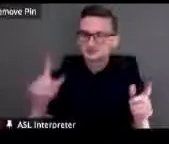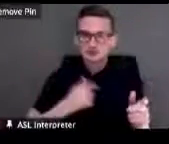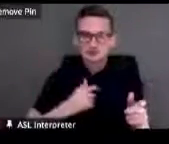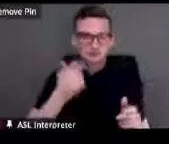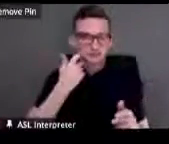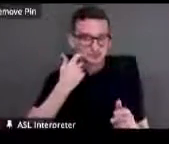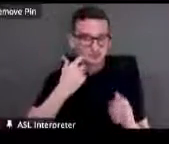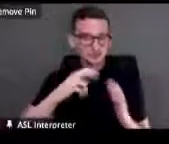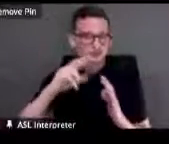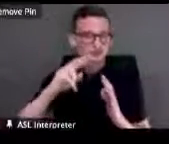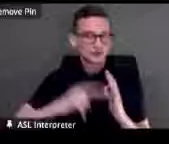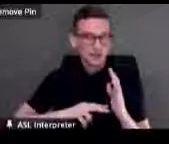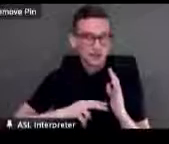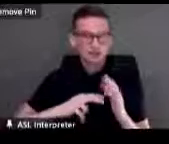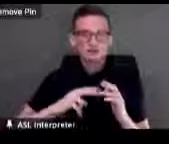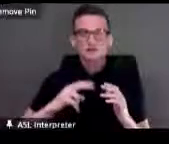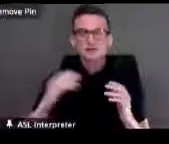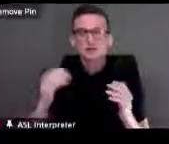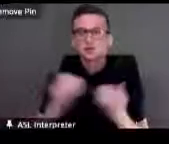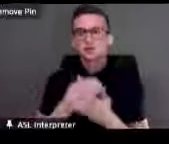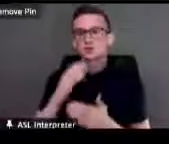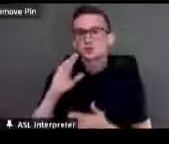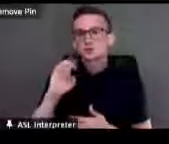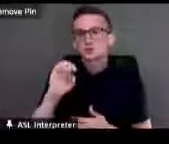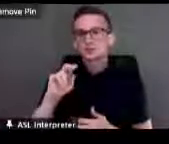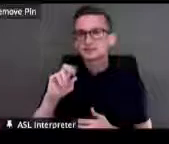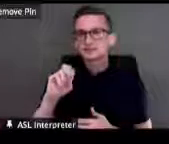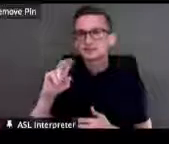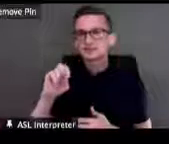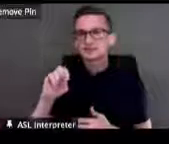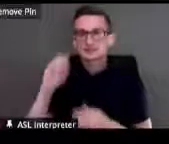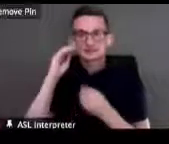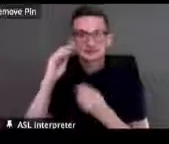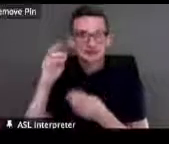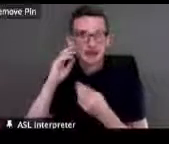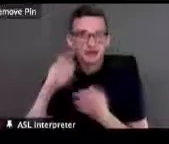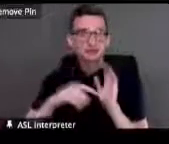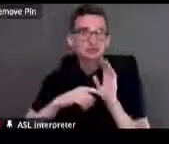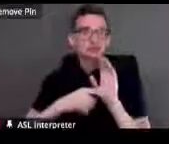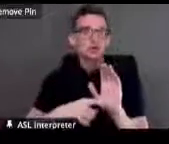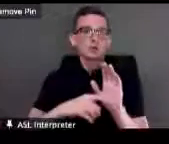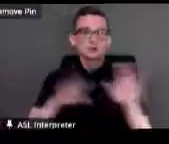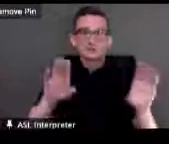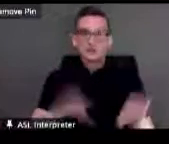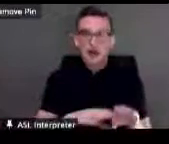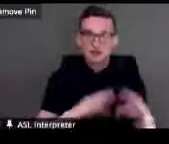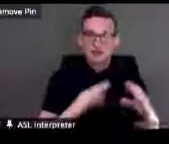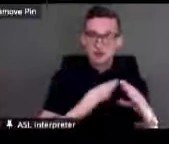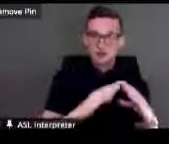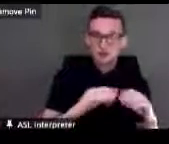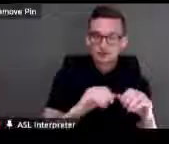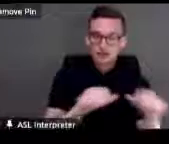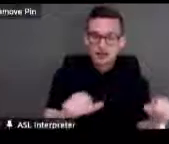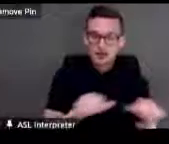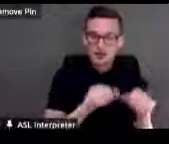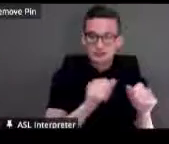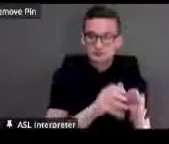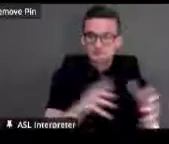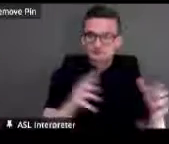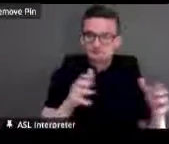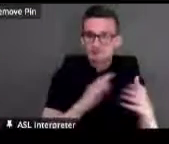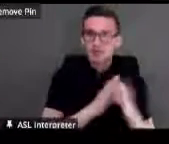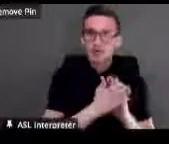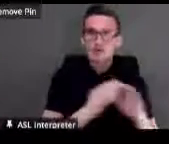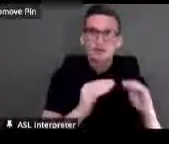read some new census data that shows that in the valley's urban areas are growing more diverse. We have